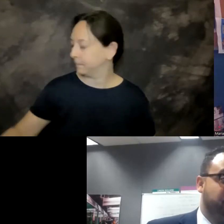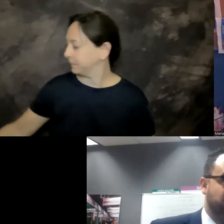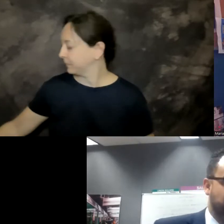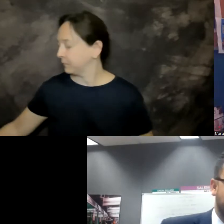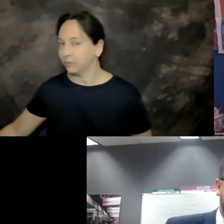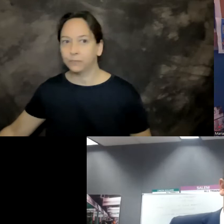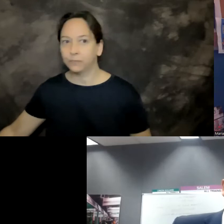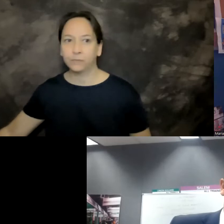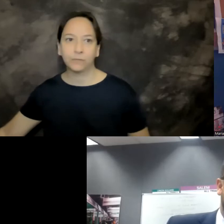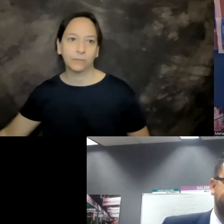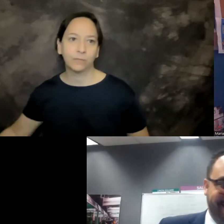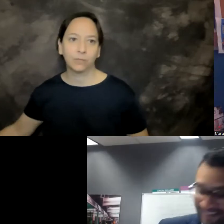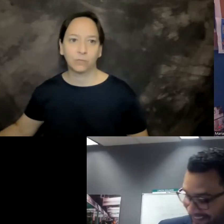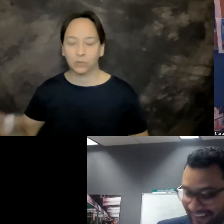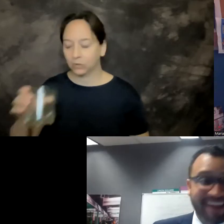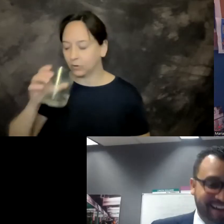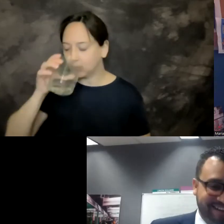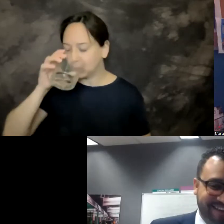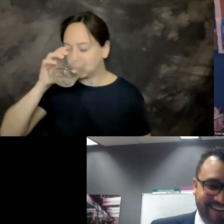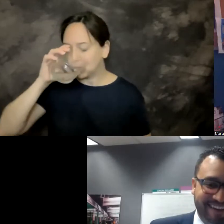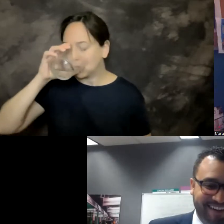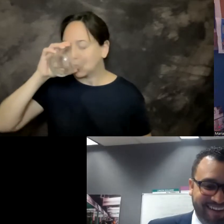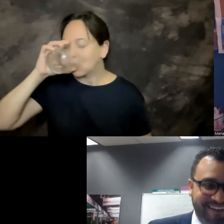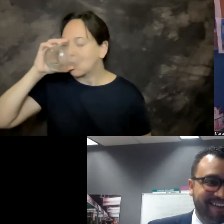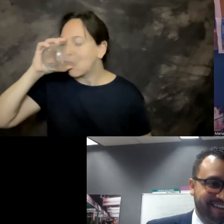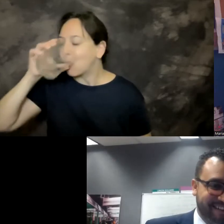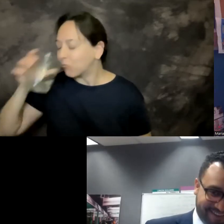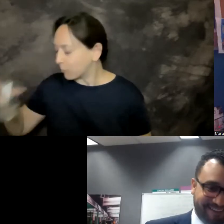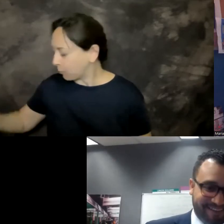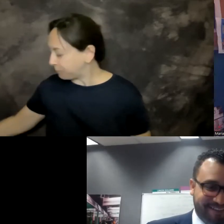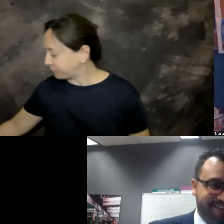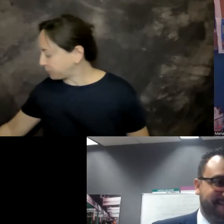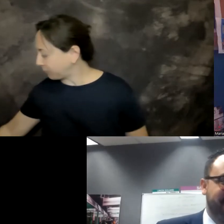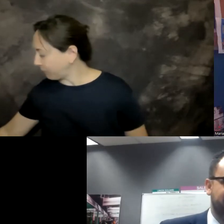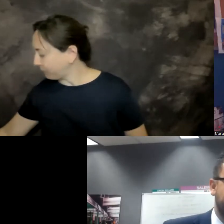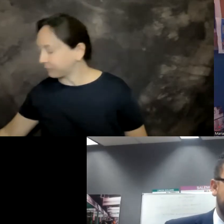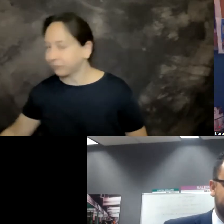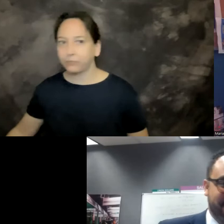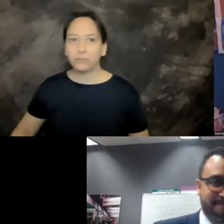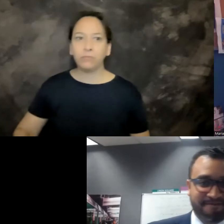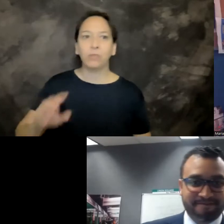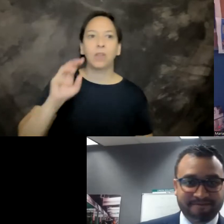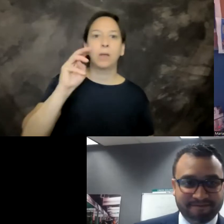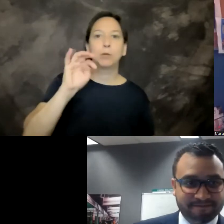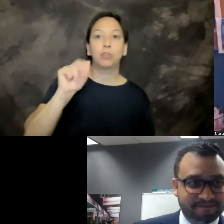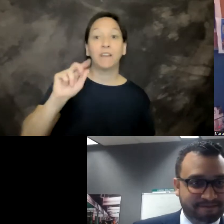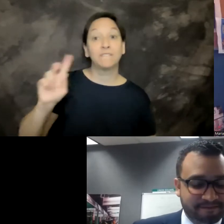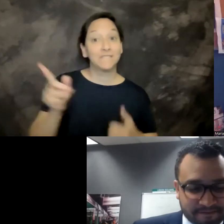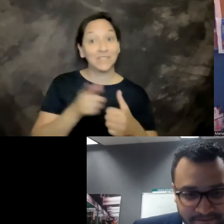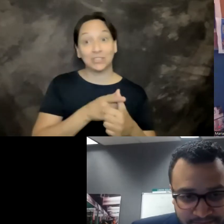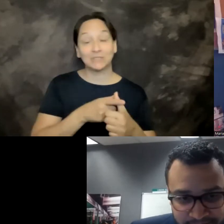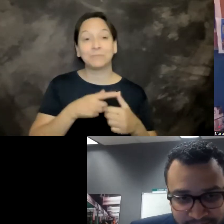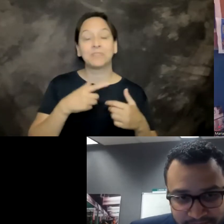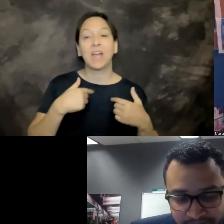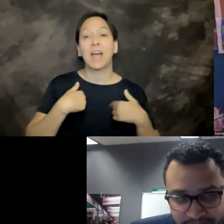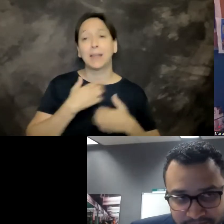You're on mute. I'm unmuted. You're good now. Hello, can you hear me? So yes. First of all, I appreciate this